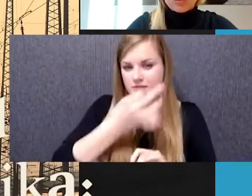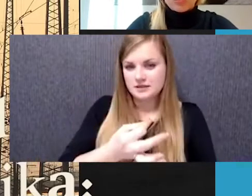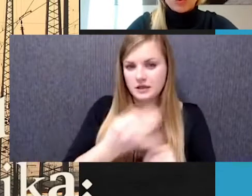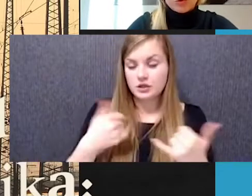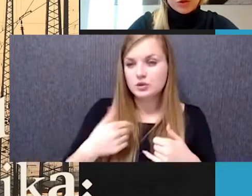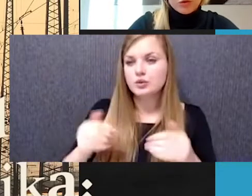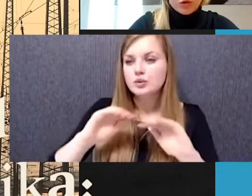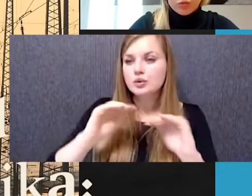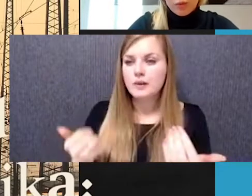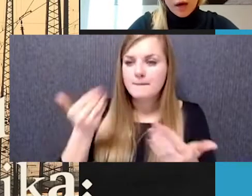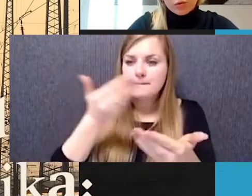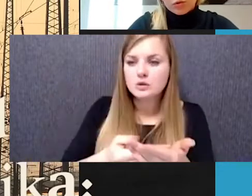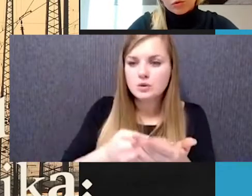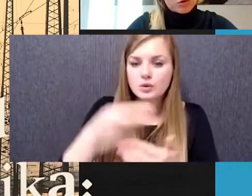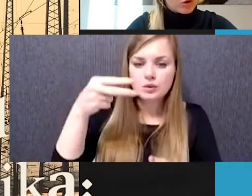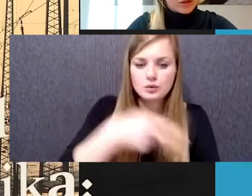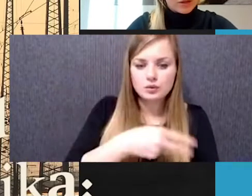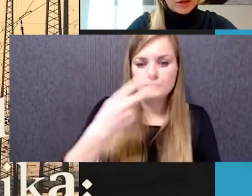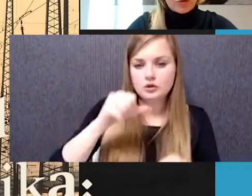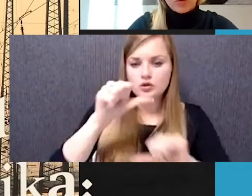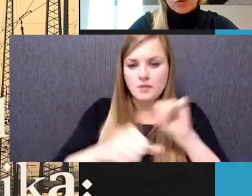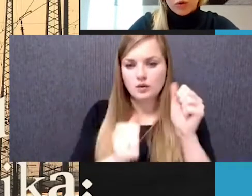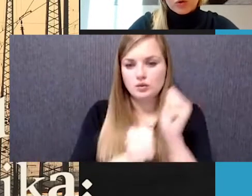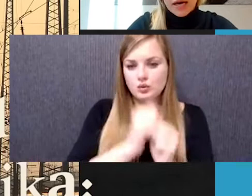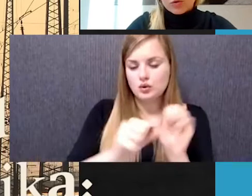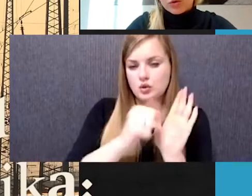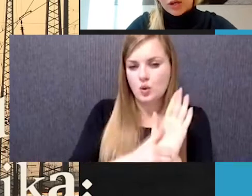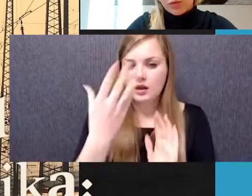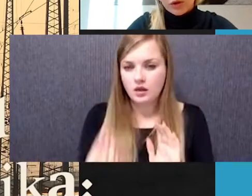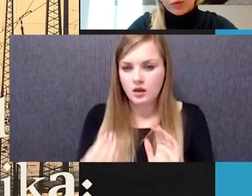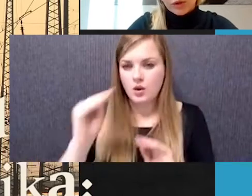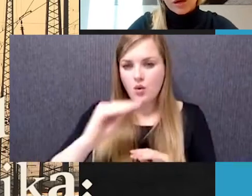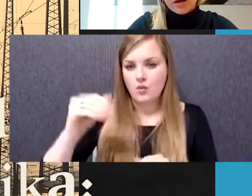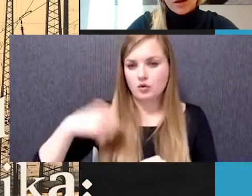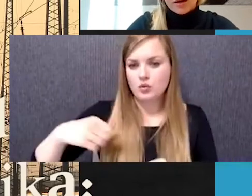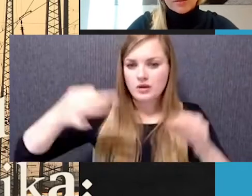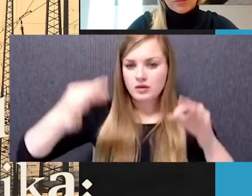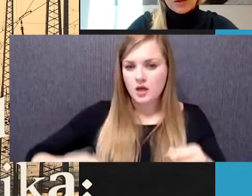constraints, I will present this court ruling of